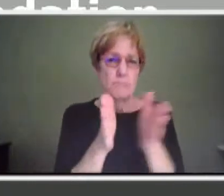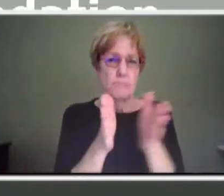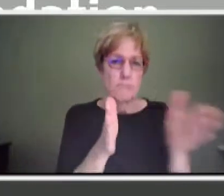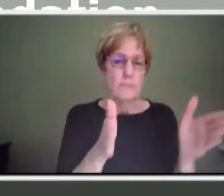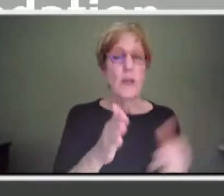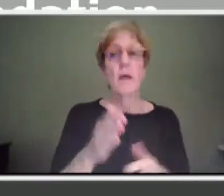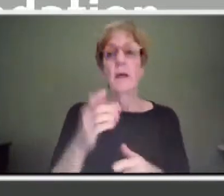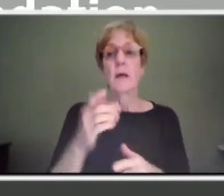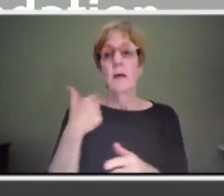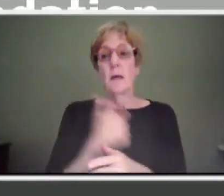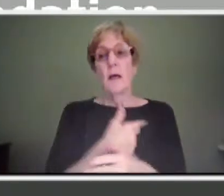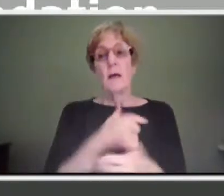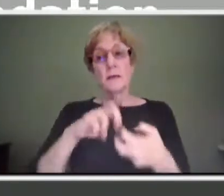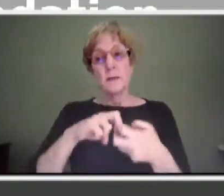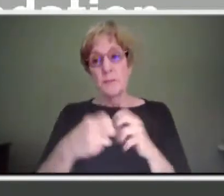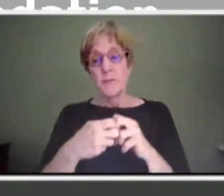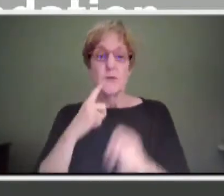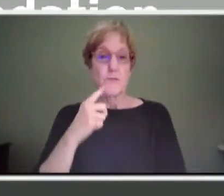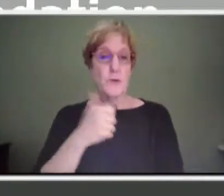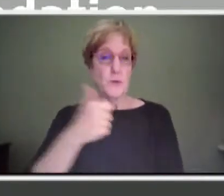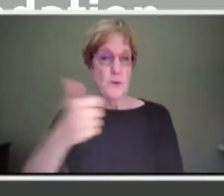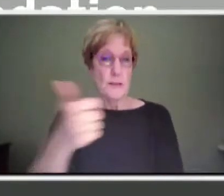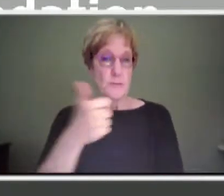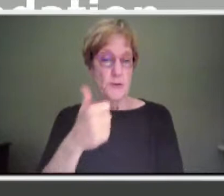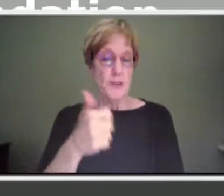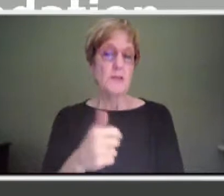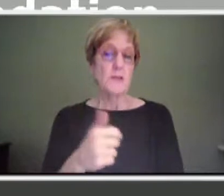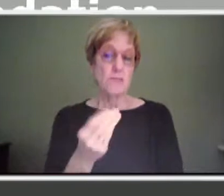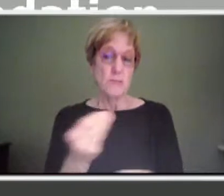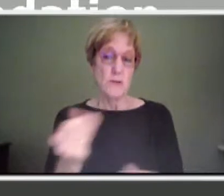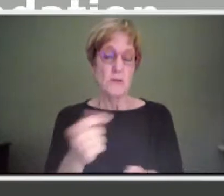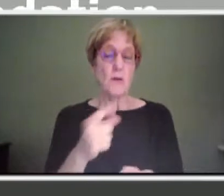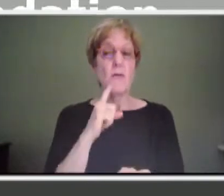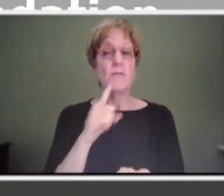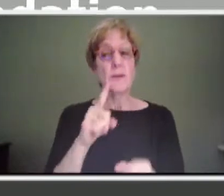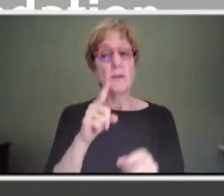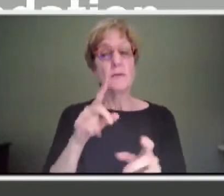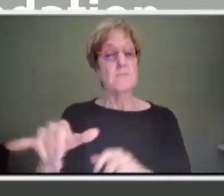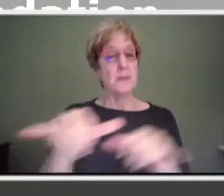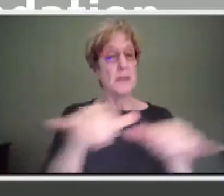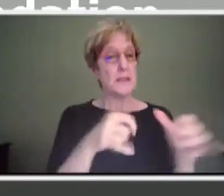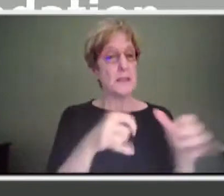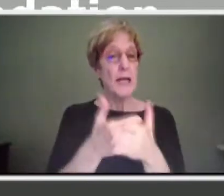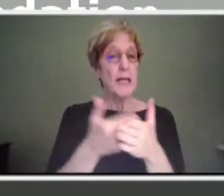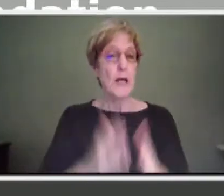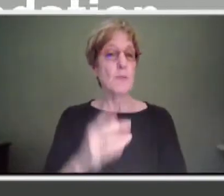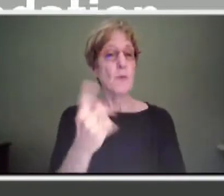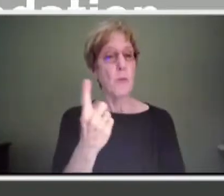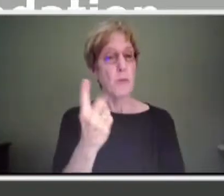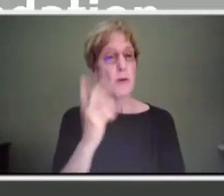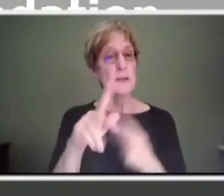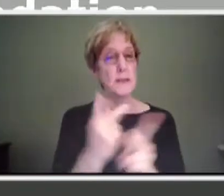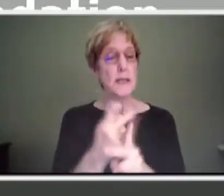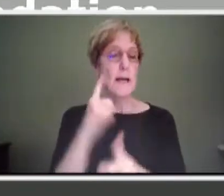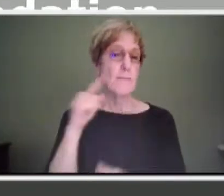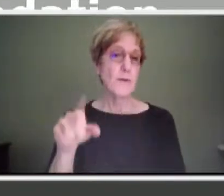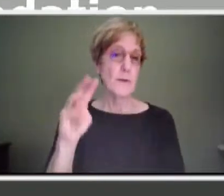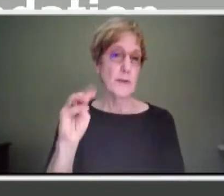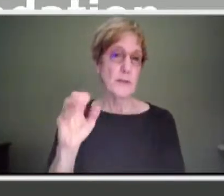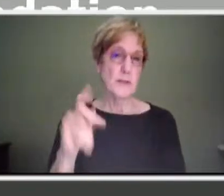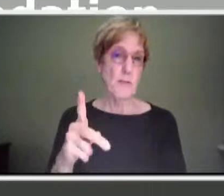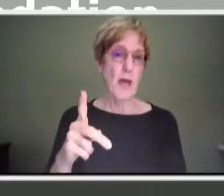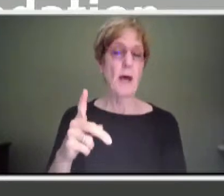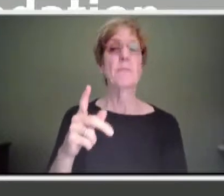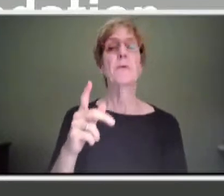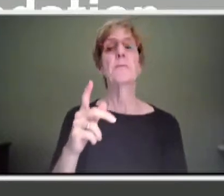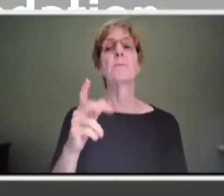some outstanding issues related to transportation to resolve. It is inconsistent overall with the neighborhood 1 place type for this map, however, would contribute to a